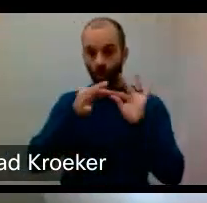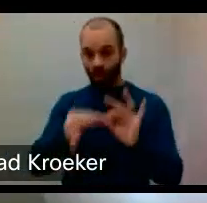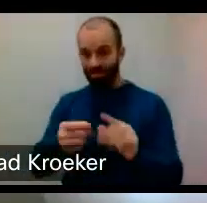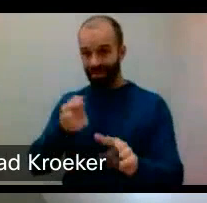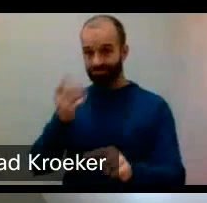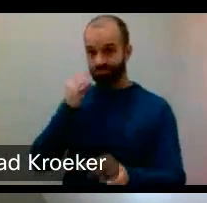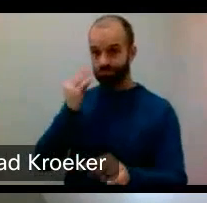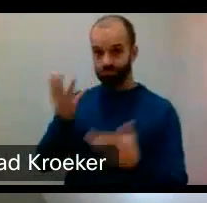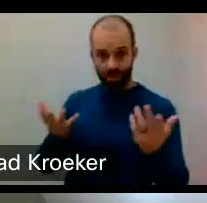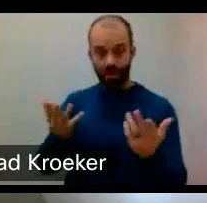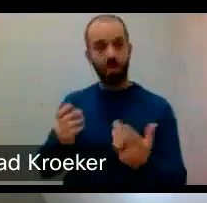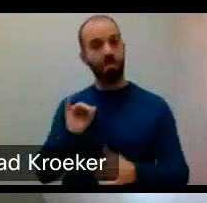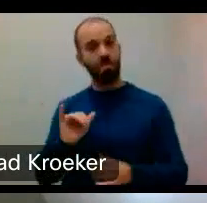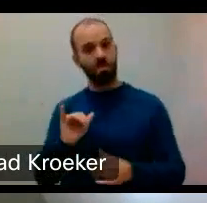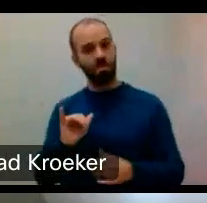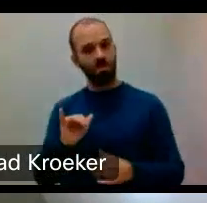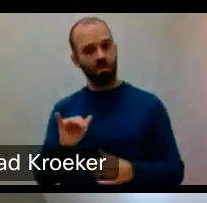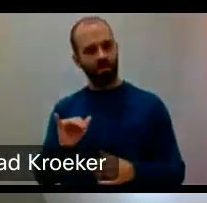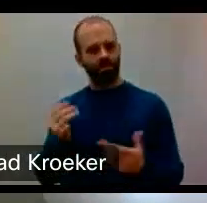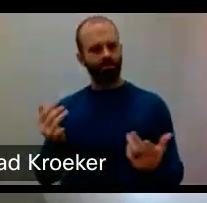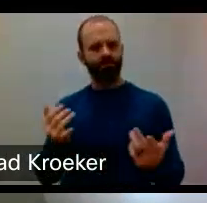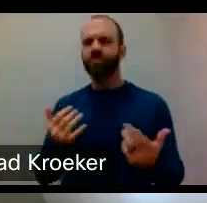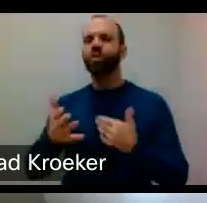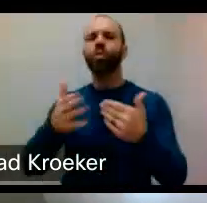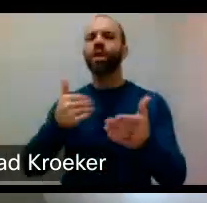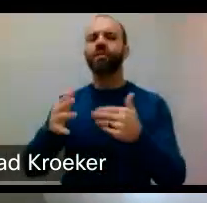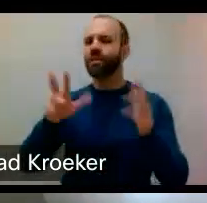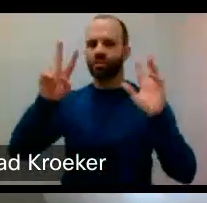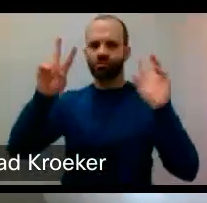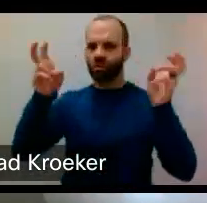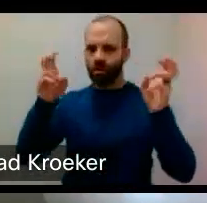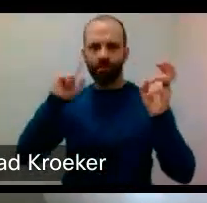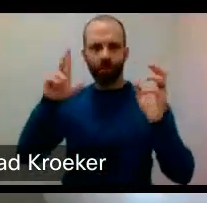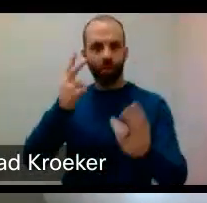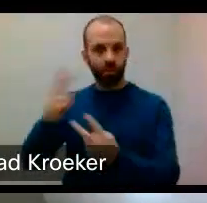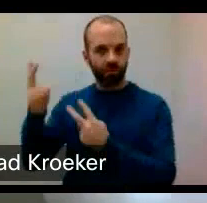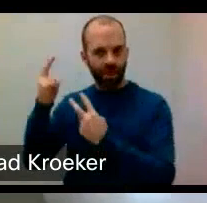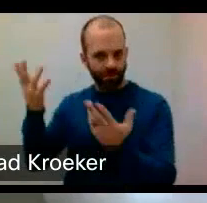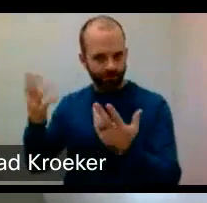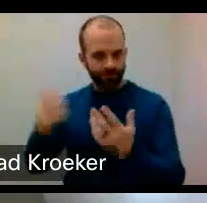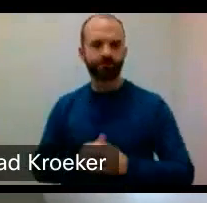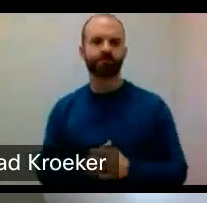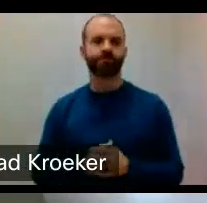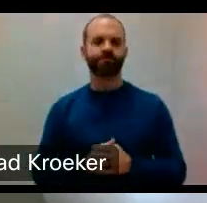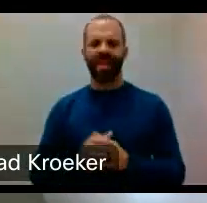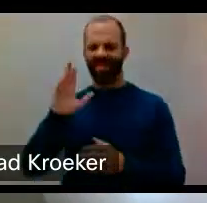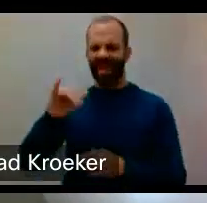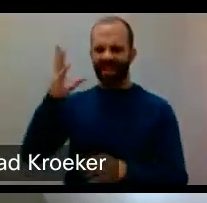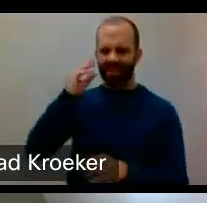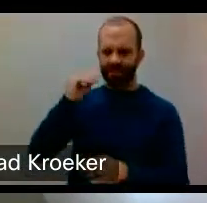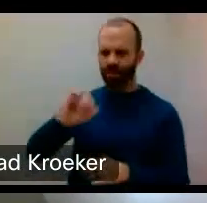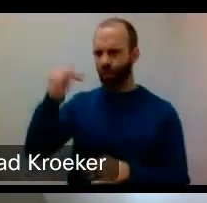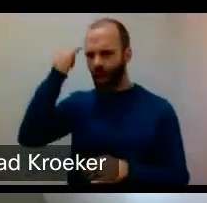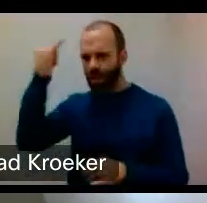experience, from that idea, whatever you're reflecting on. How did the experience or